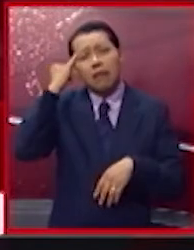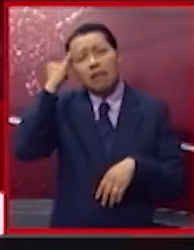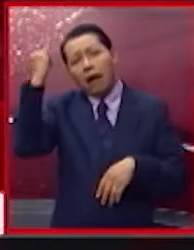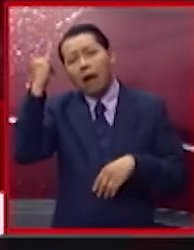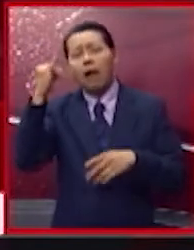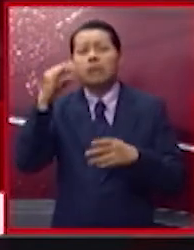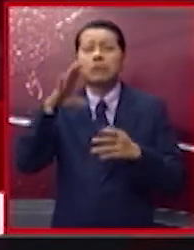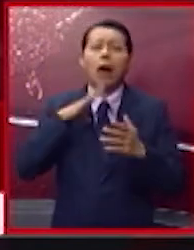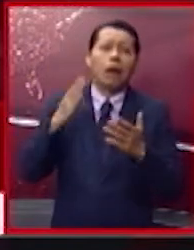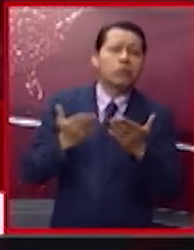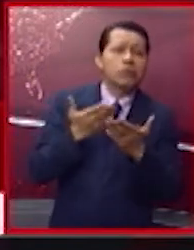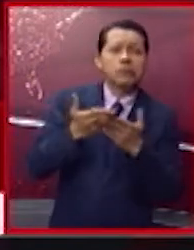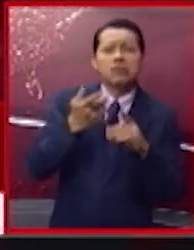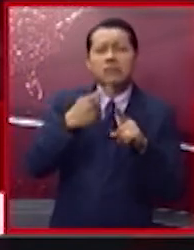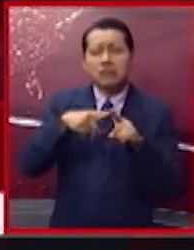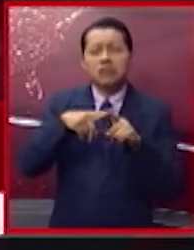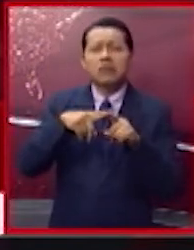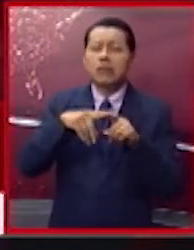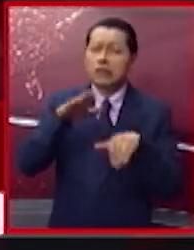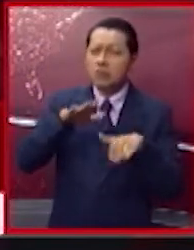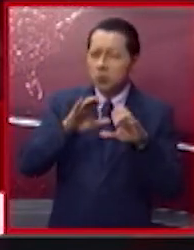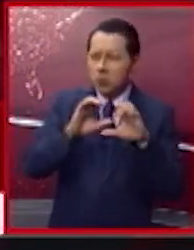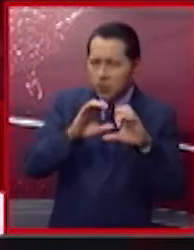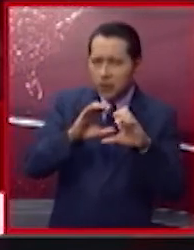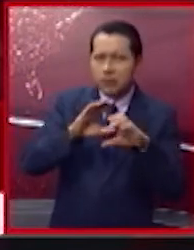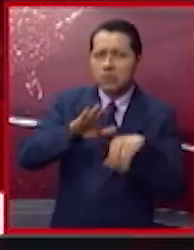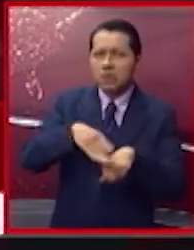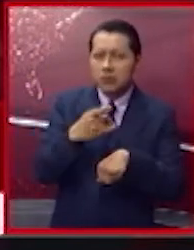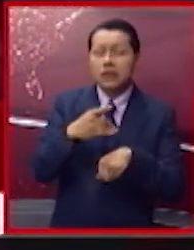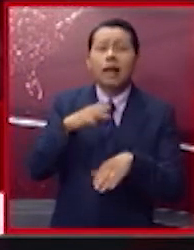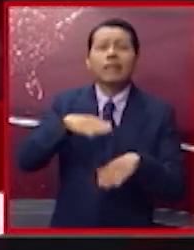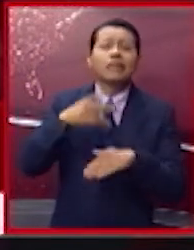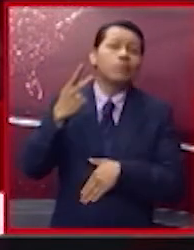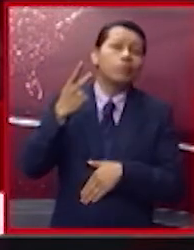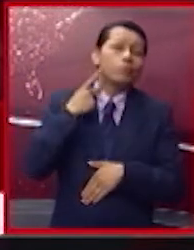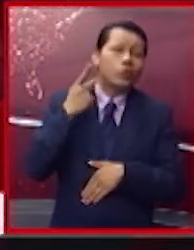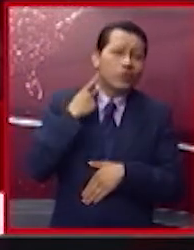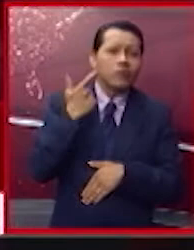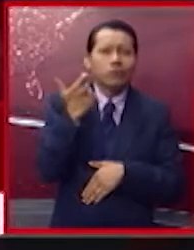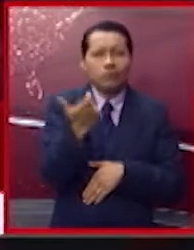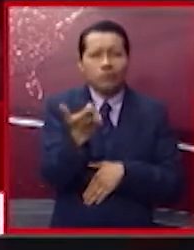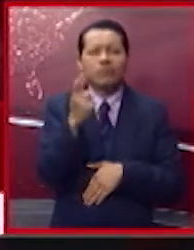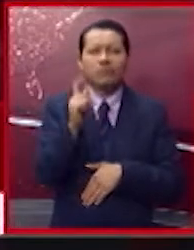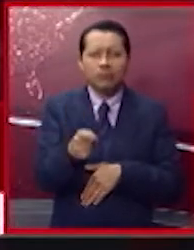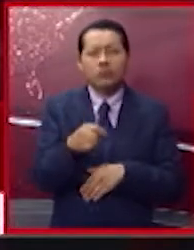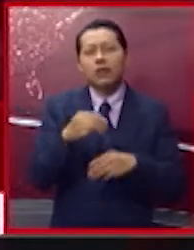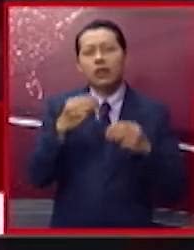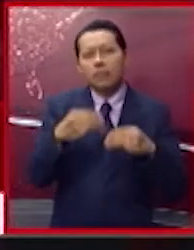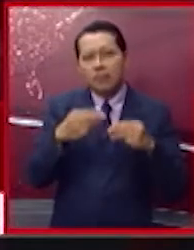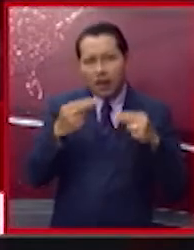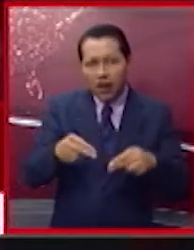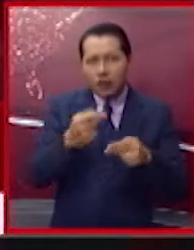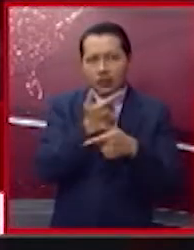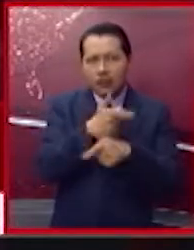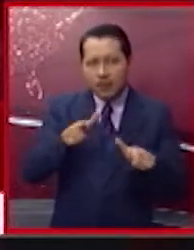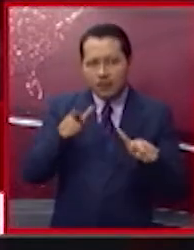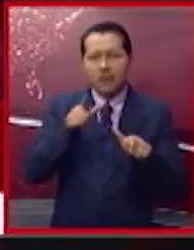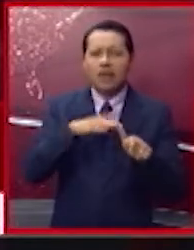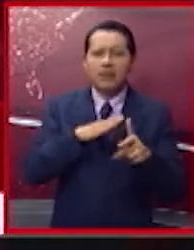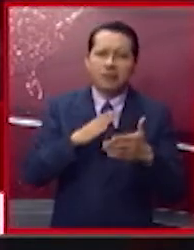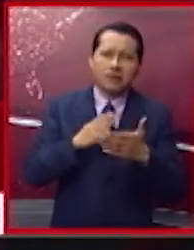ideological presuppositions. I think too much about economic policy is about free markets versus intervention. It's